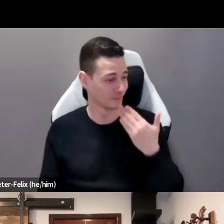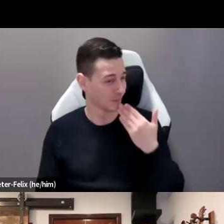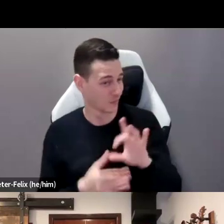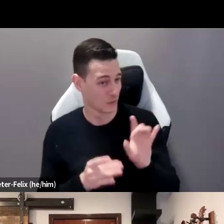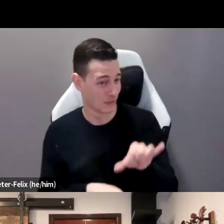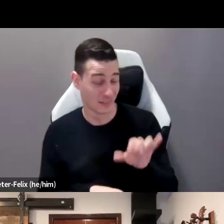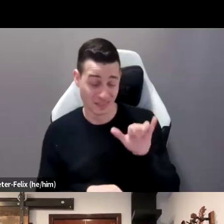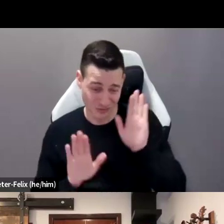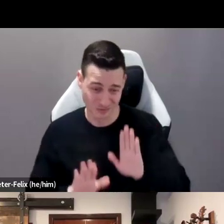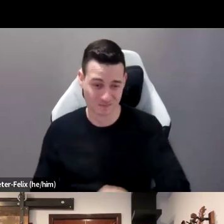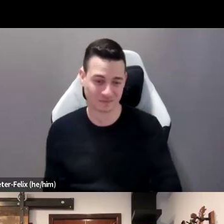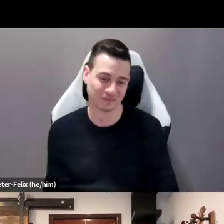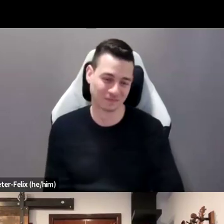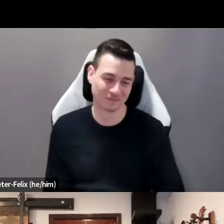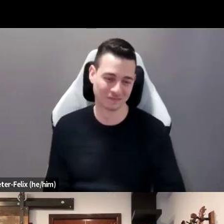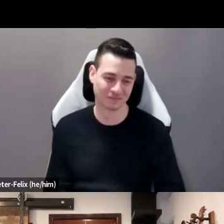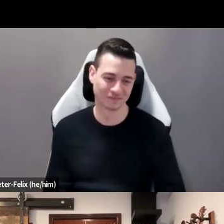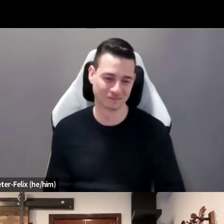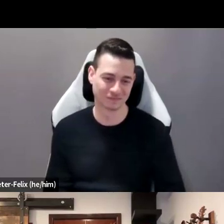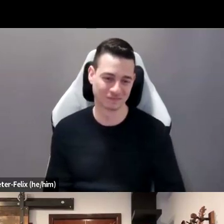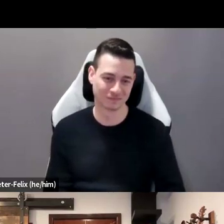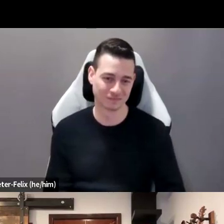That's wonderful.